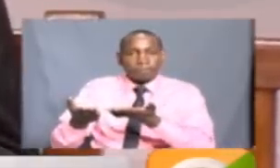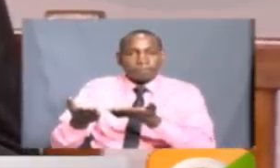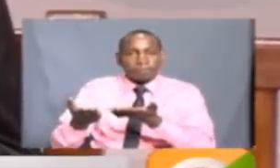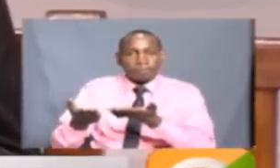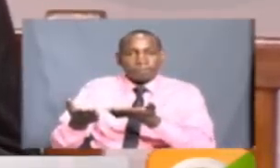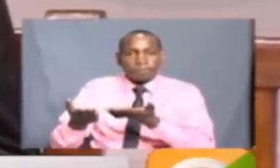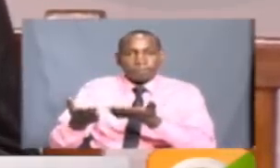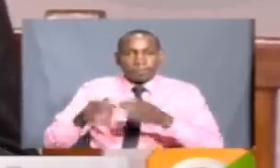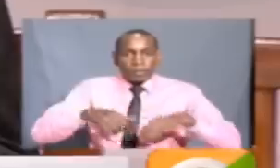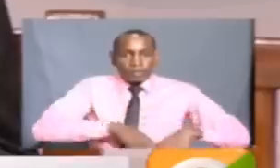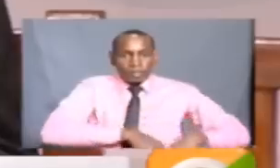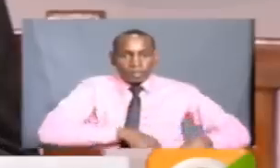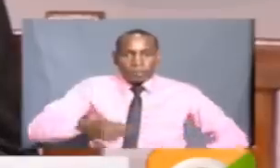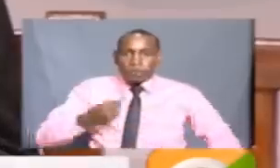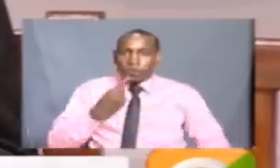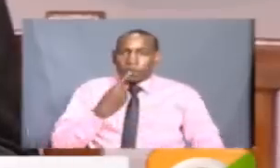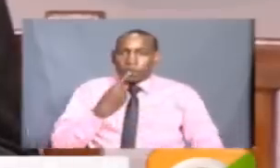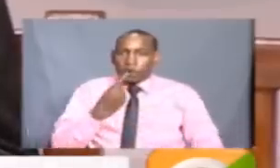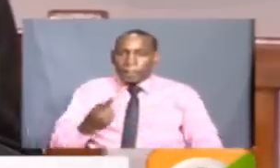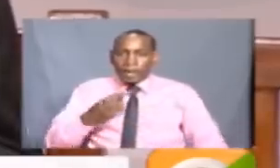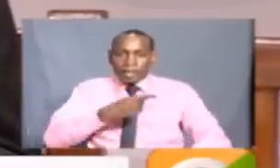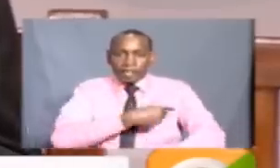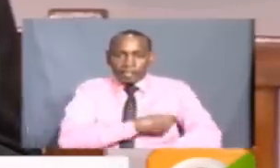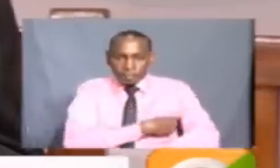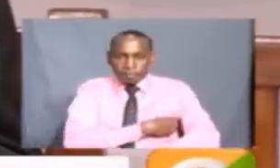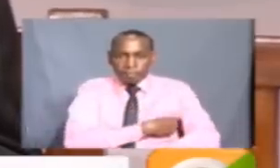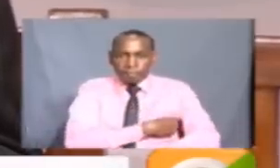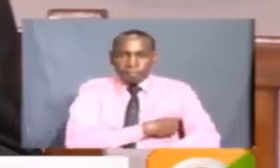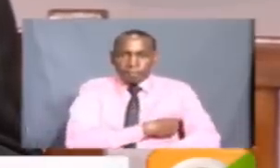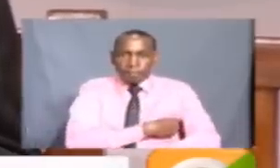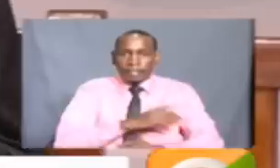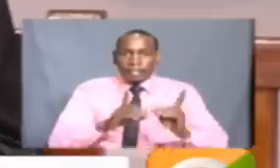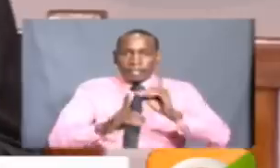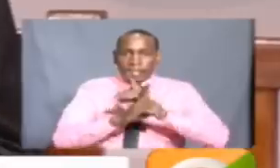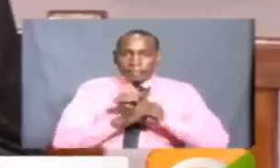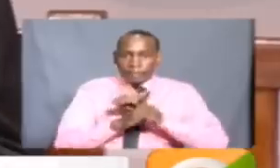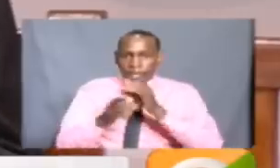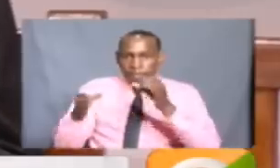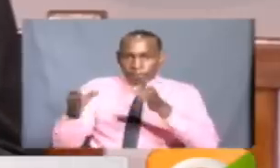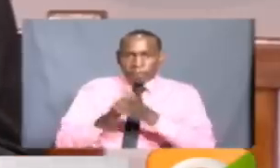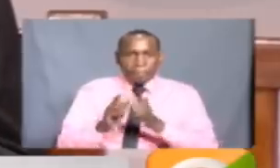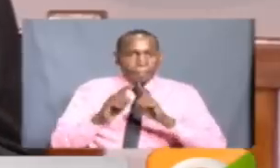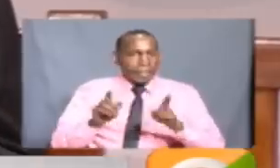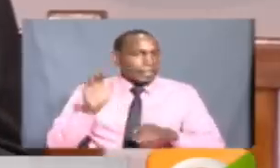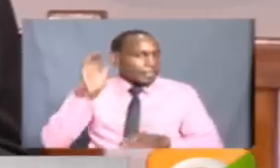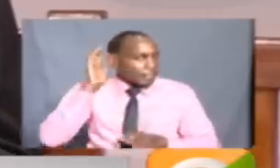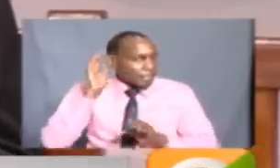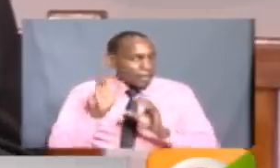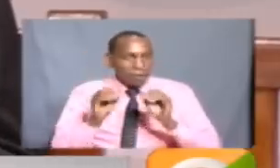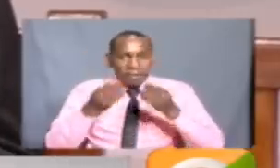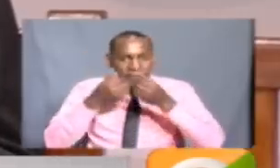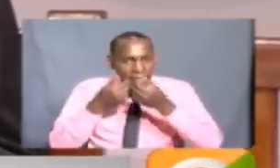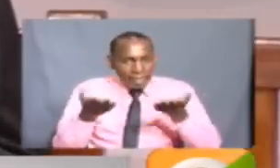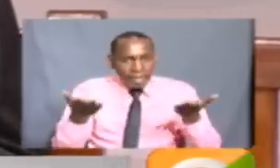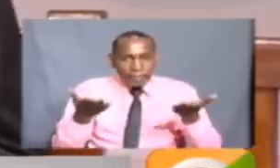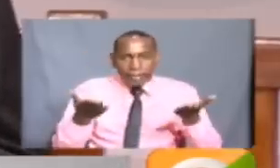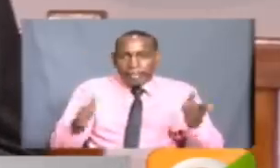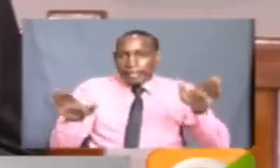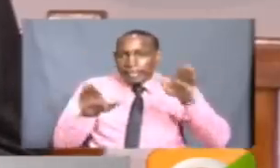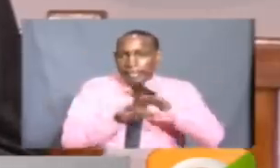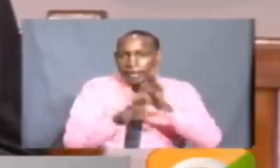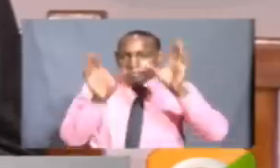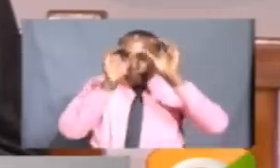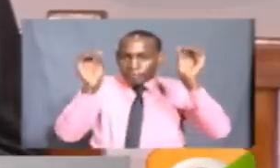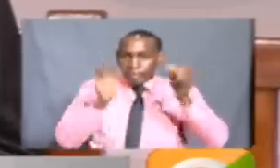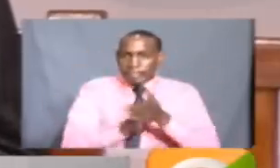sword of the commander-in-chief of the defense forces. And we don't hear anywhere the deputy president